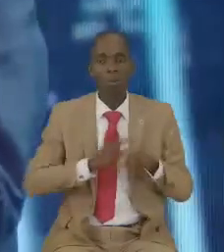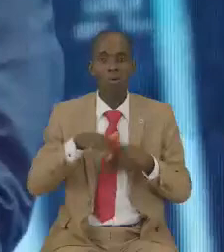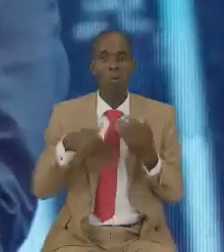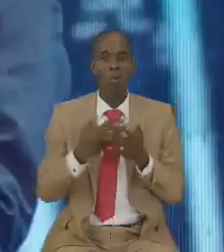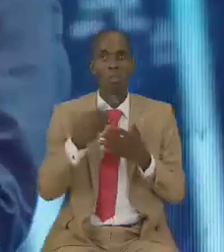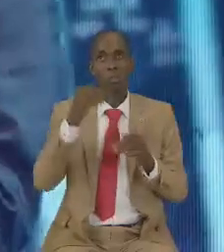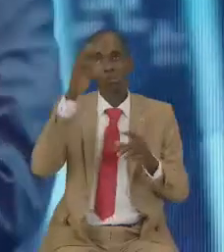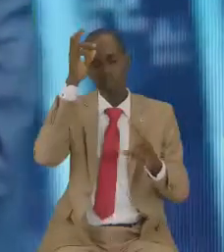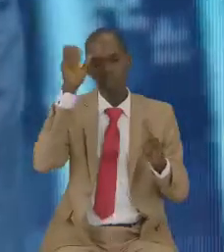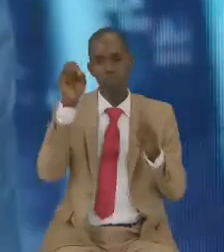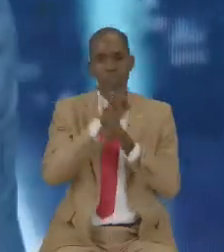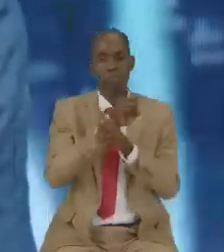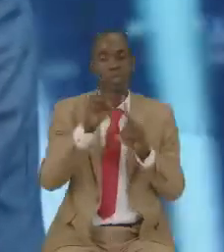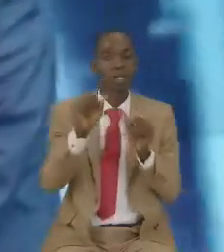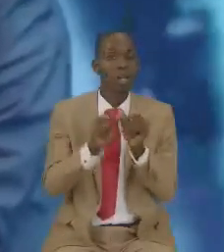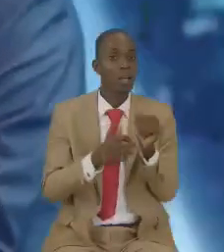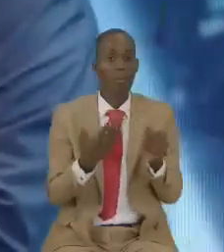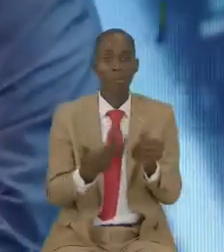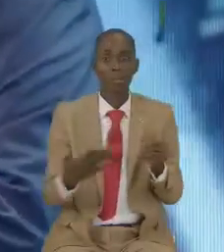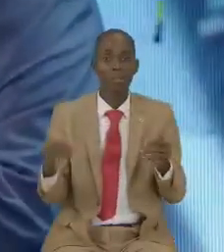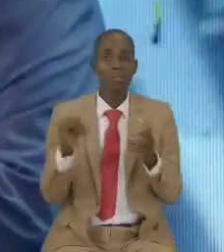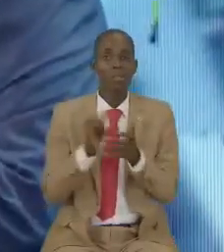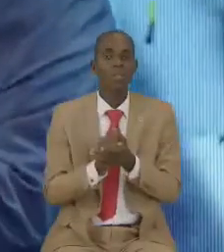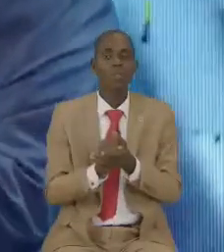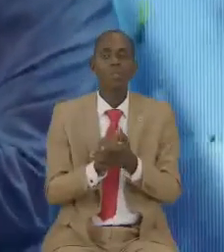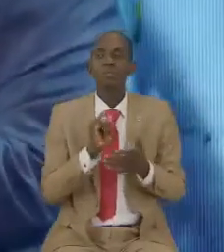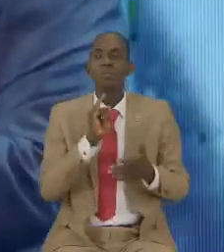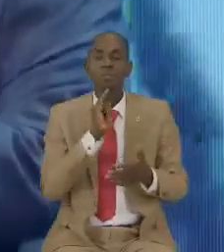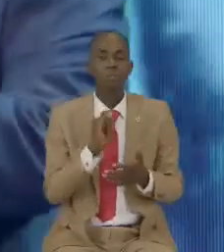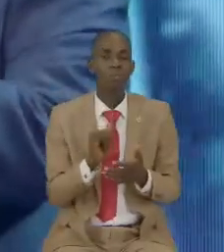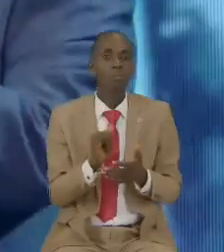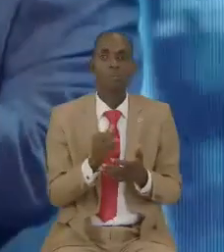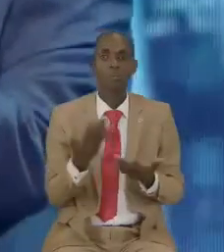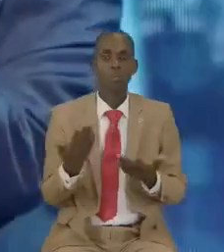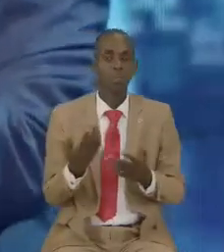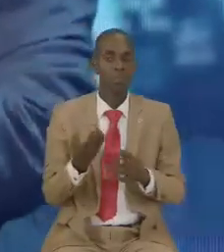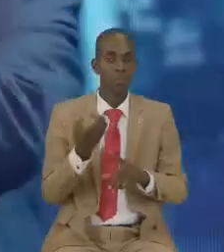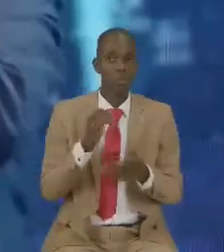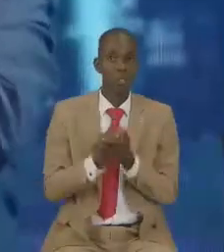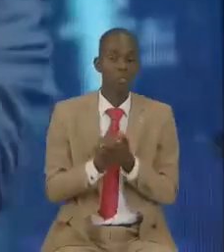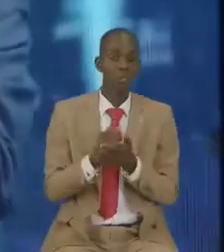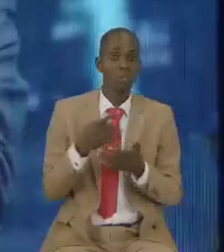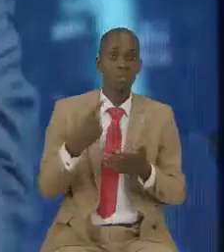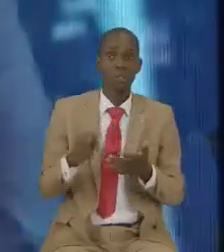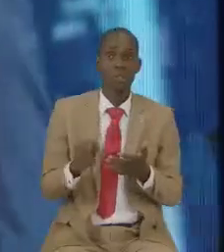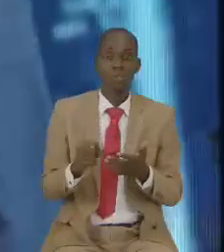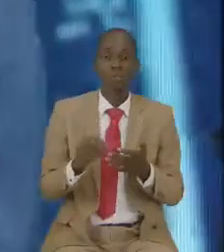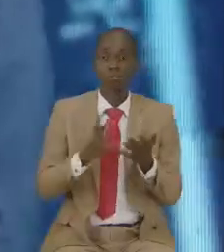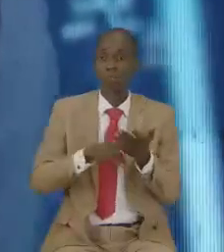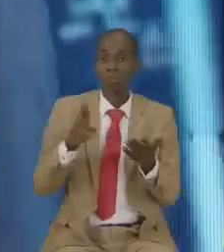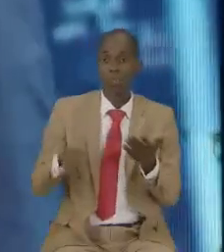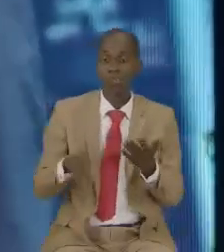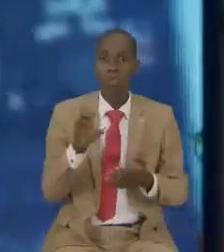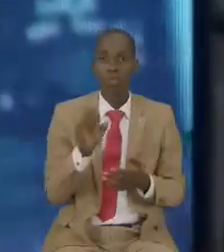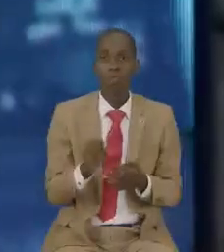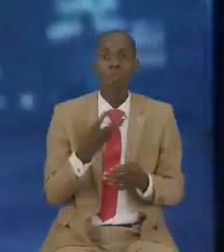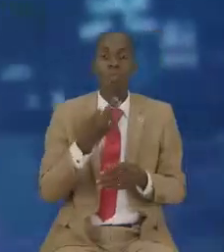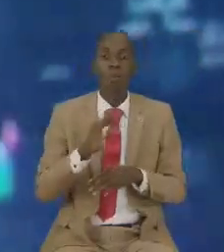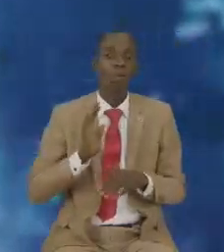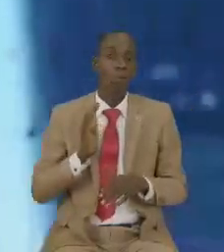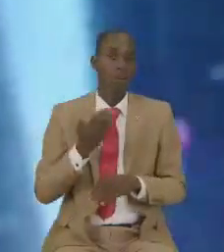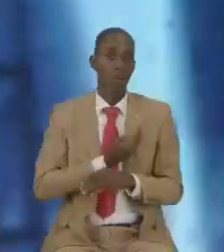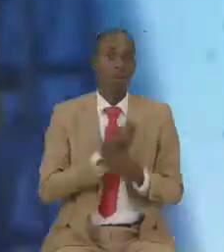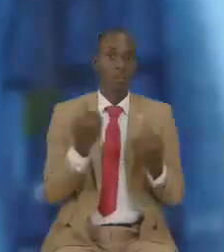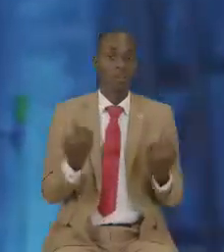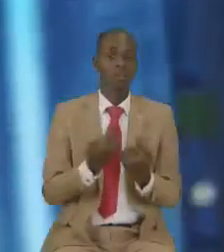affliction, everything that is the offshoot and the fruit and the consequence of our sin,